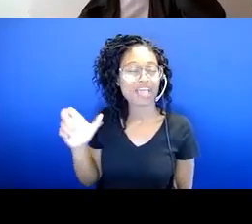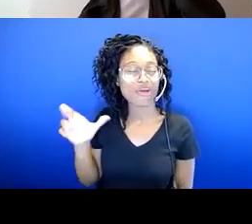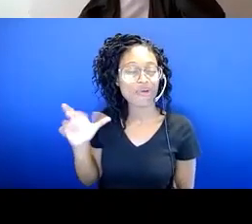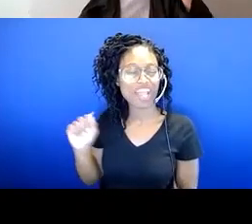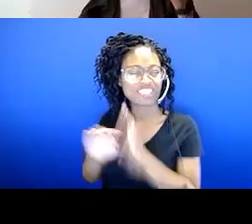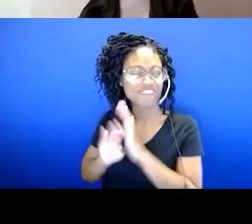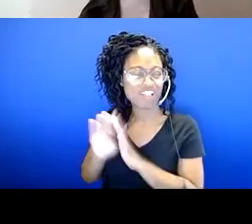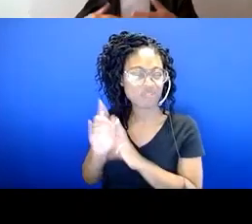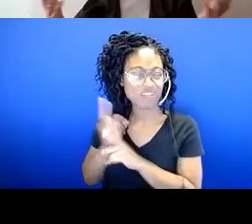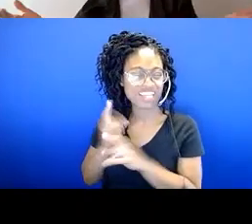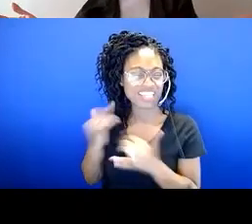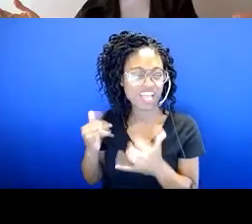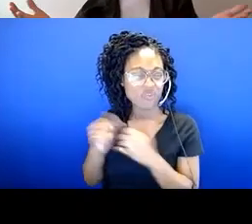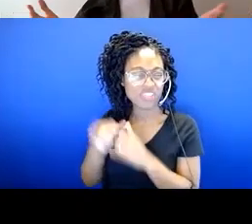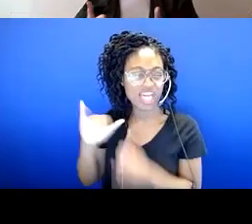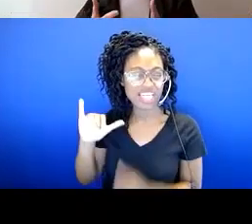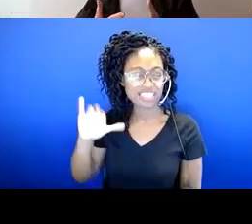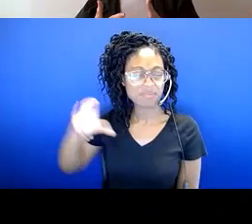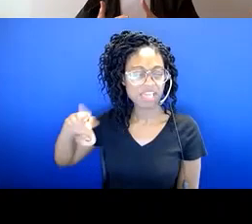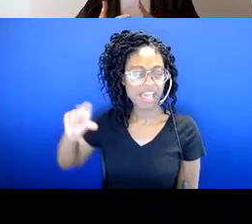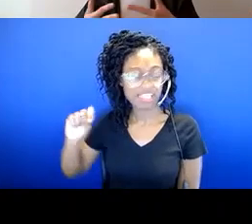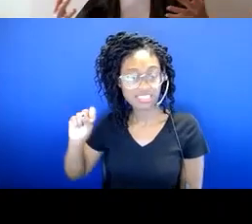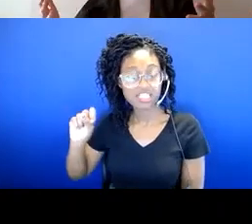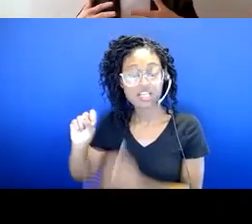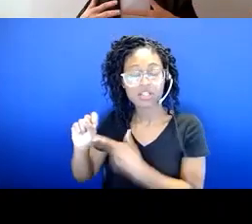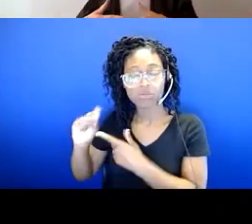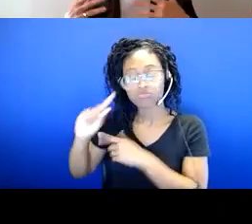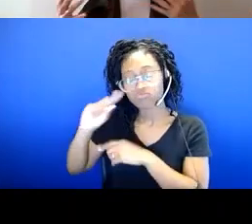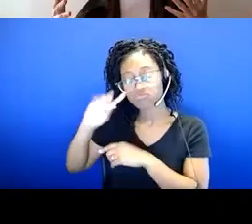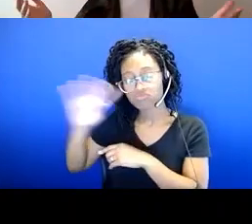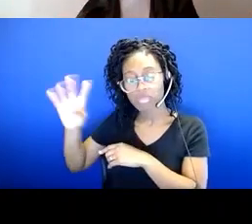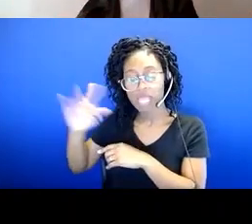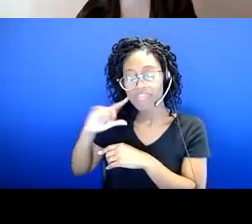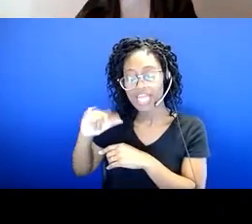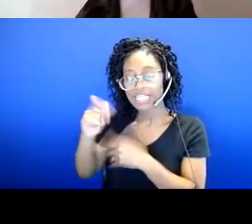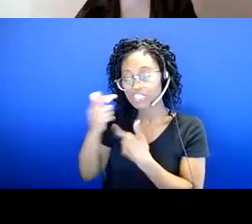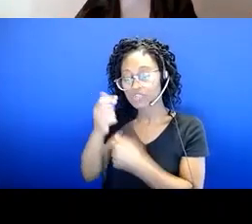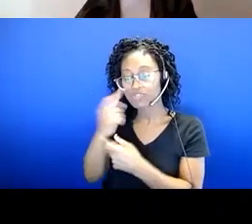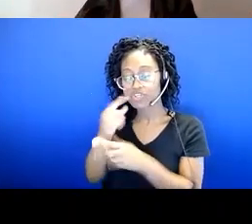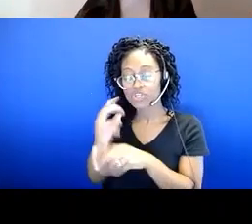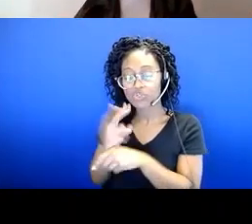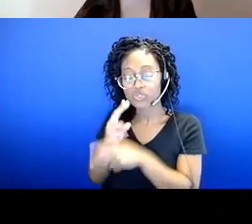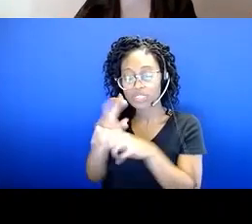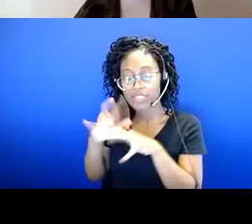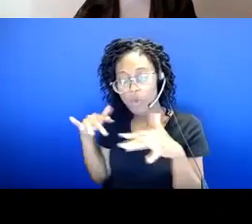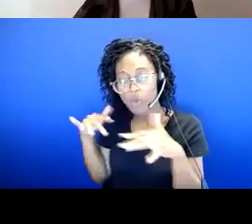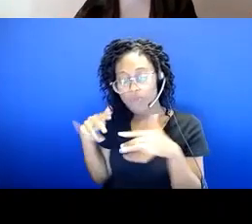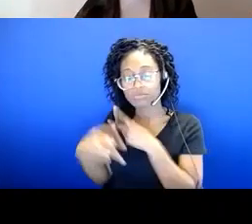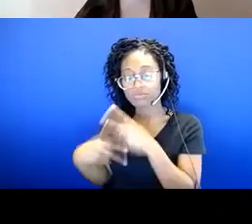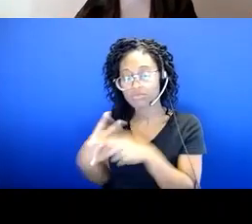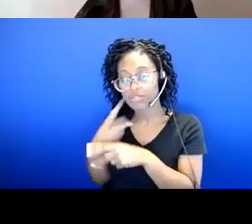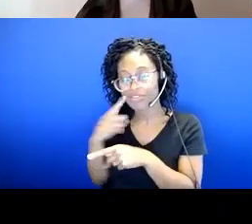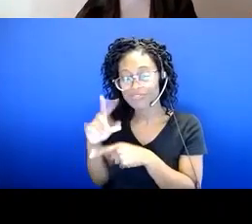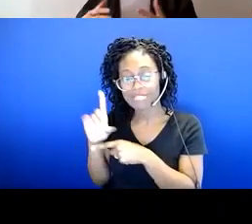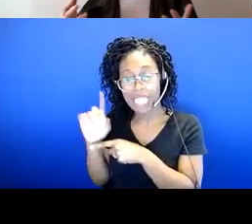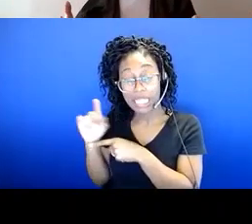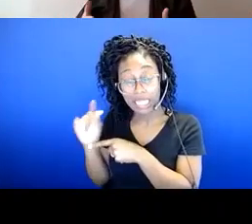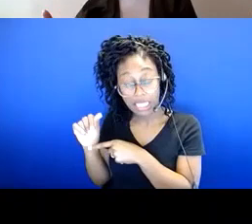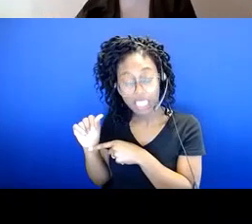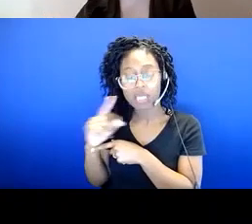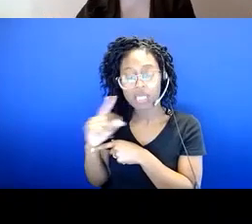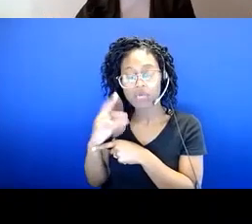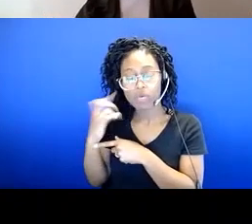with ICPSR to create an interest in using diverse forms of data, that we want to